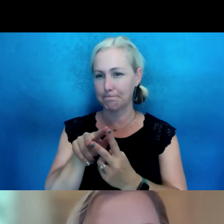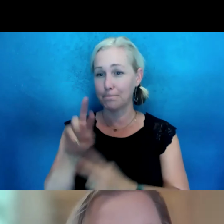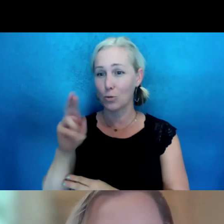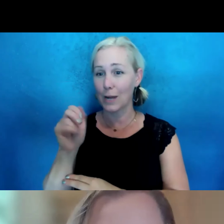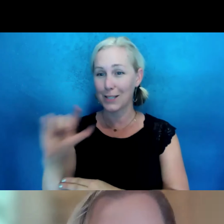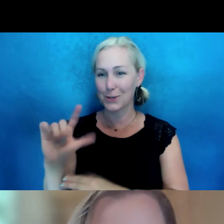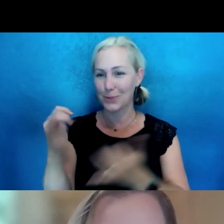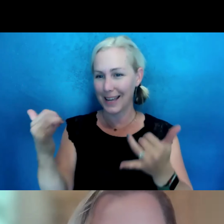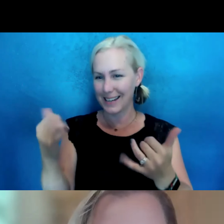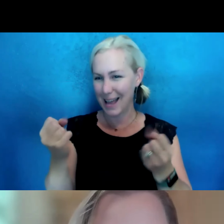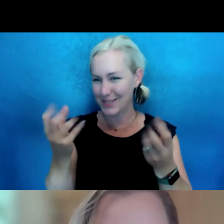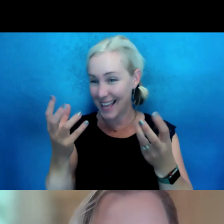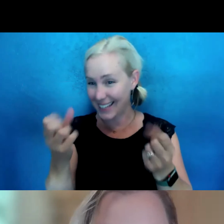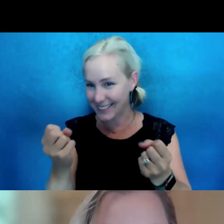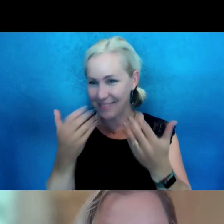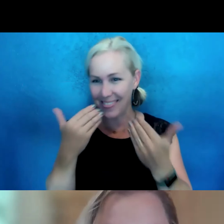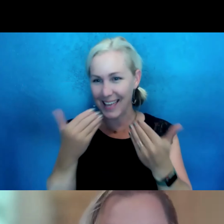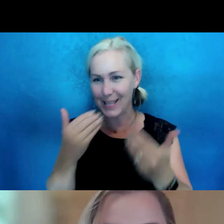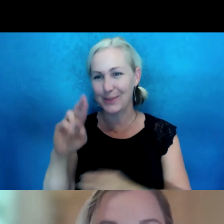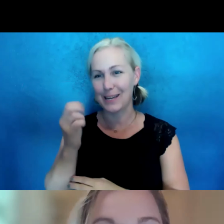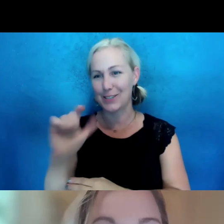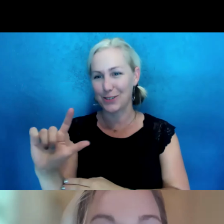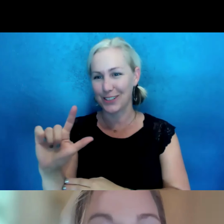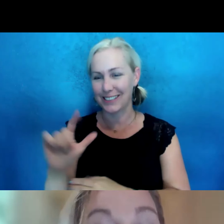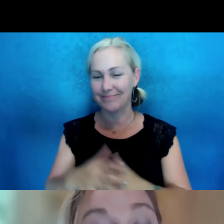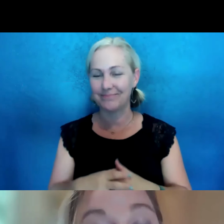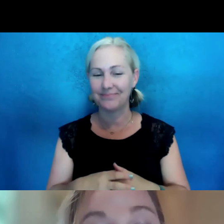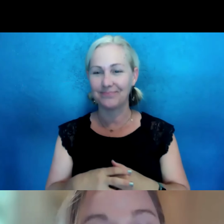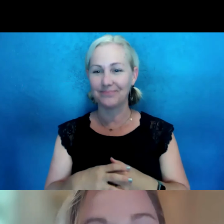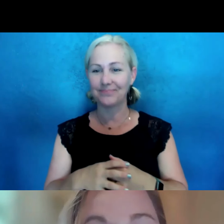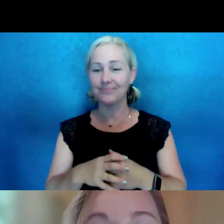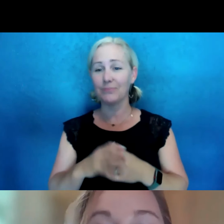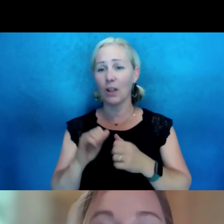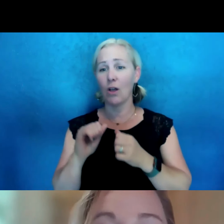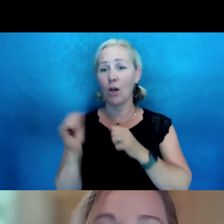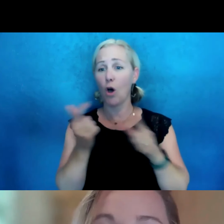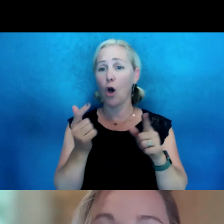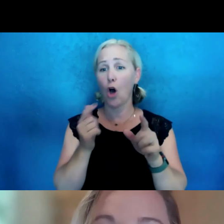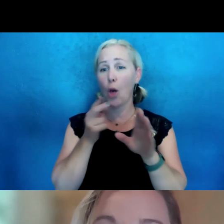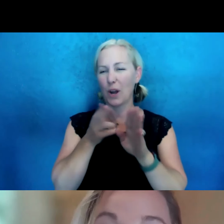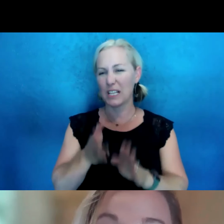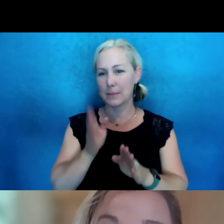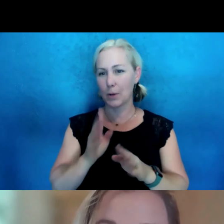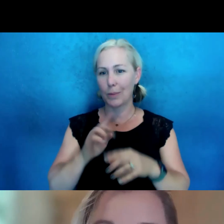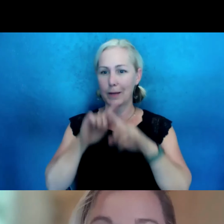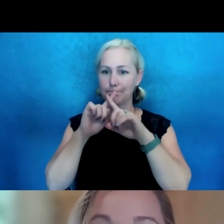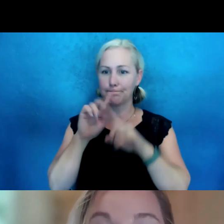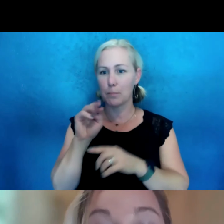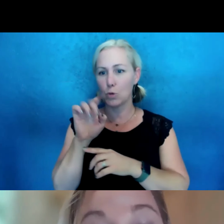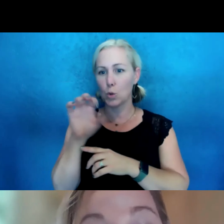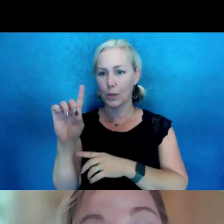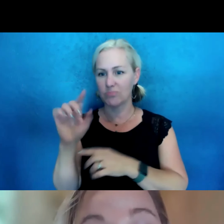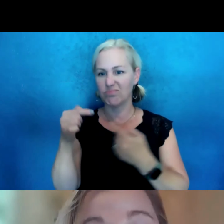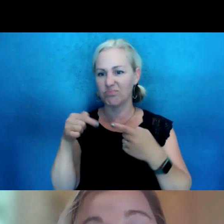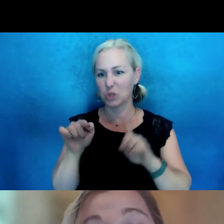Rachel right now signing away. Thank you, Rachel. All participants will be muted during presentations. However, we